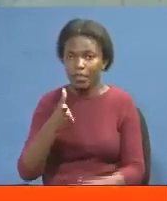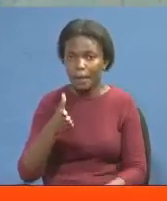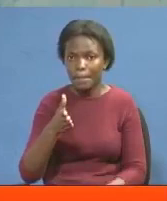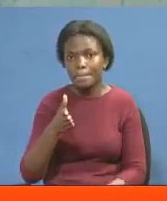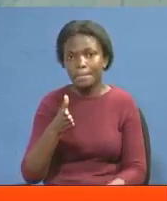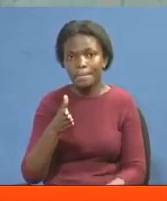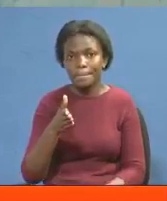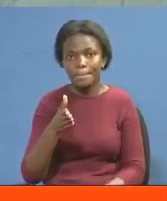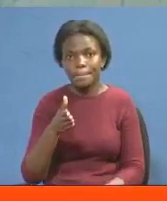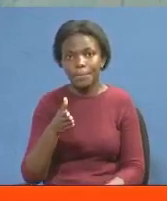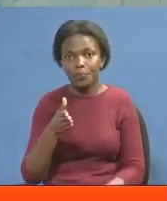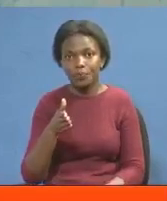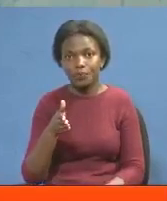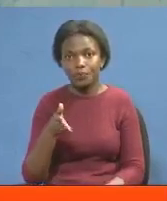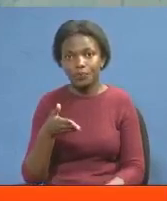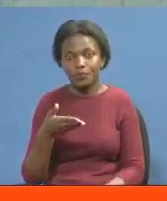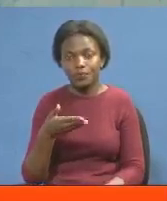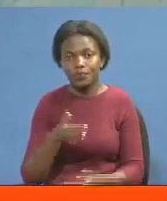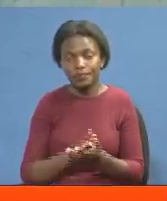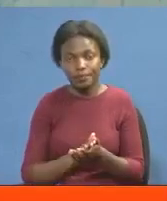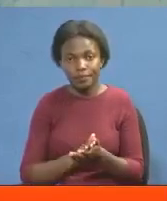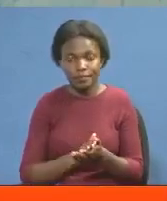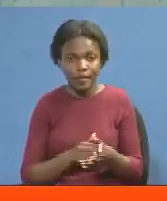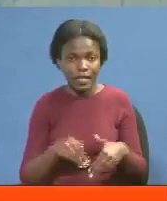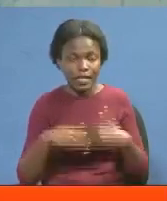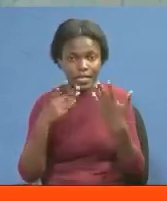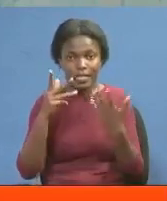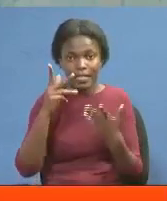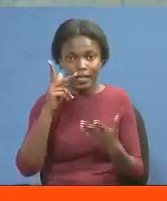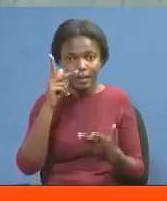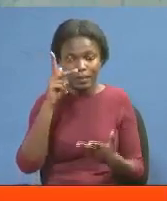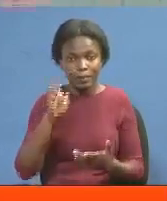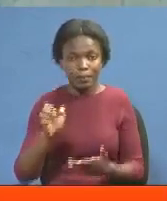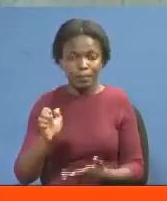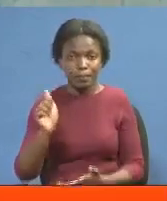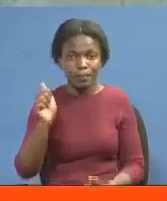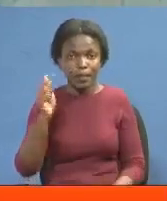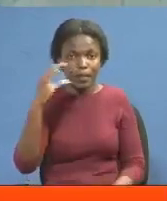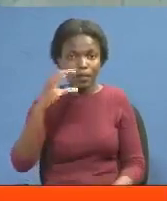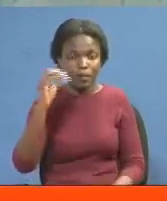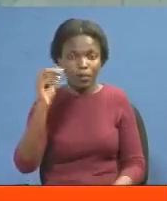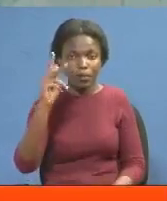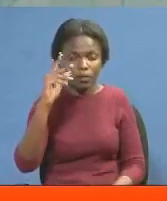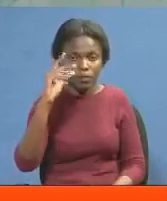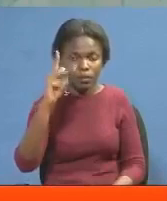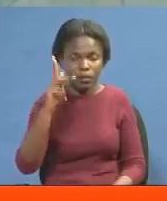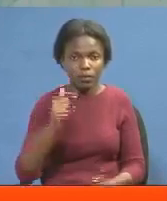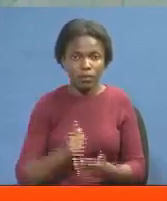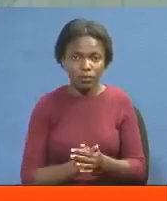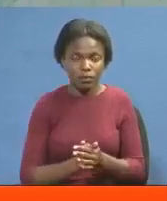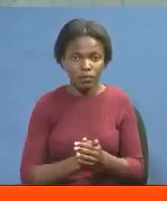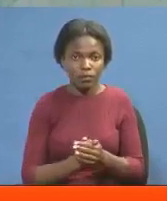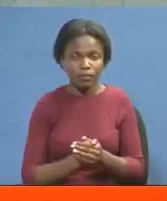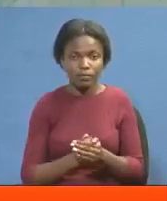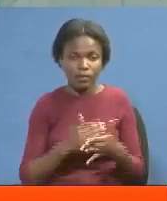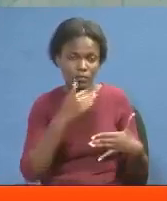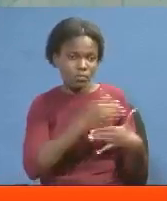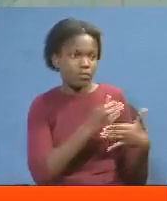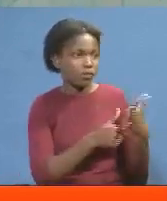that beautiful bird, and it was a kind of an appeaser. And there was a deal made and said, look, let's not have tension at the